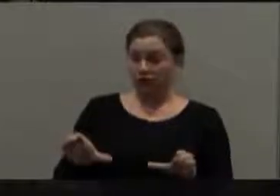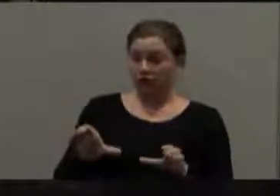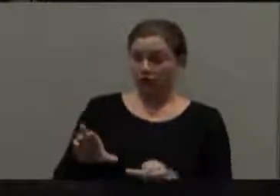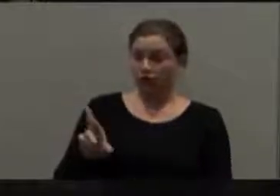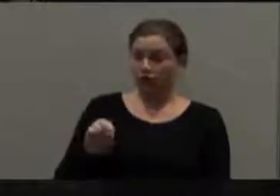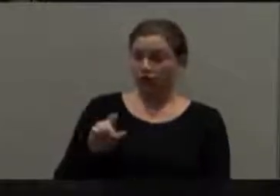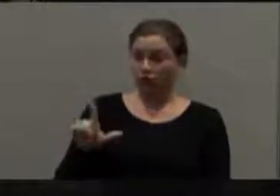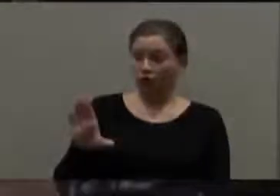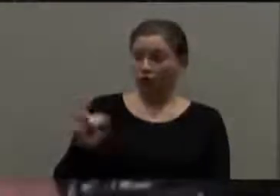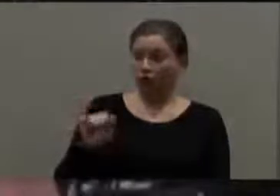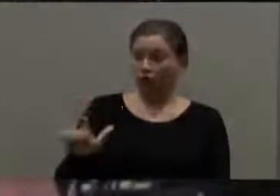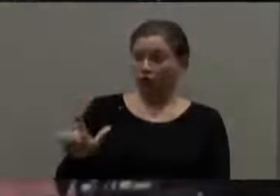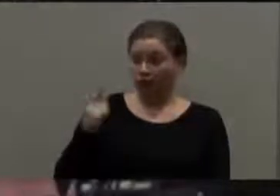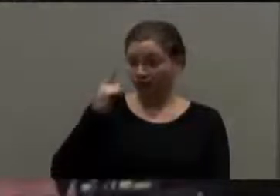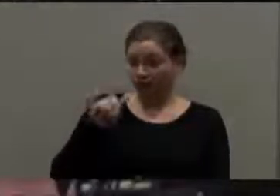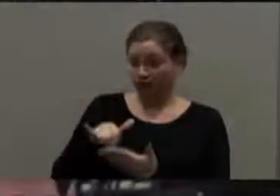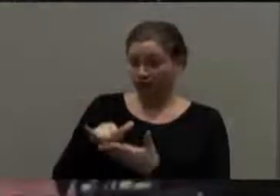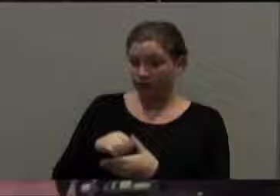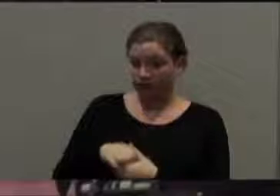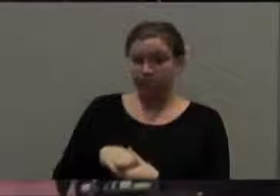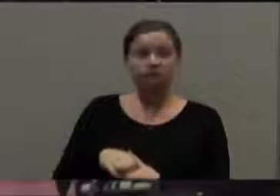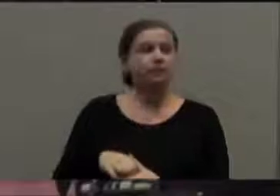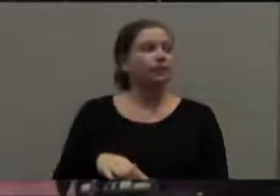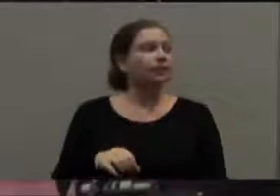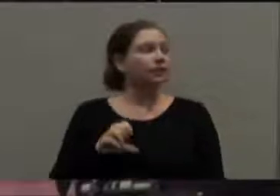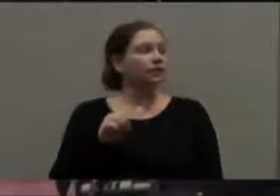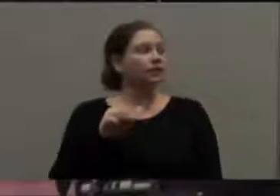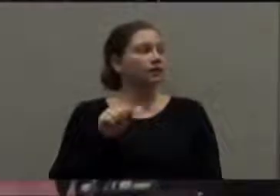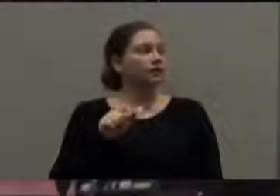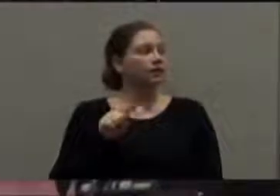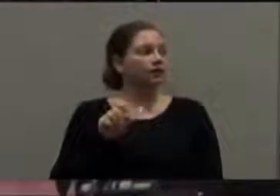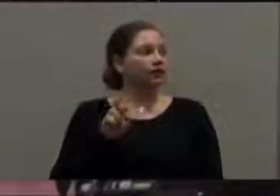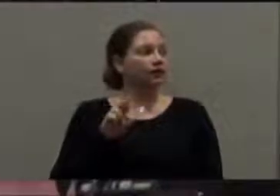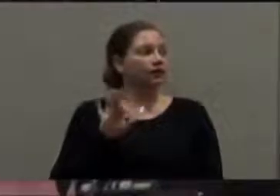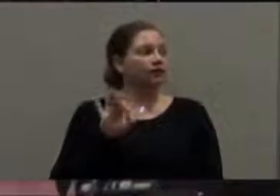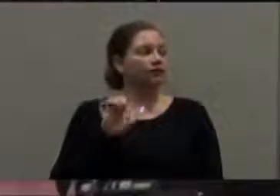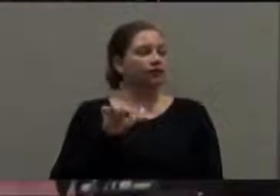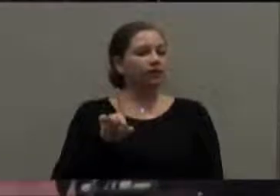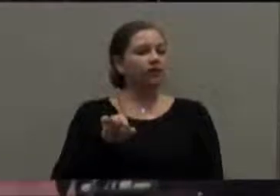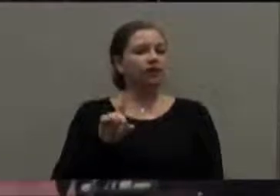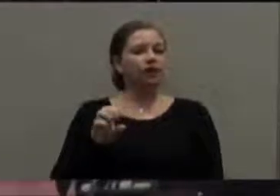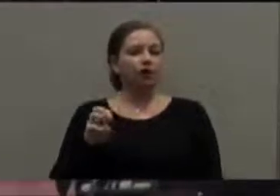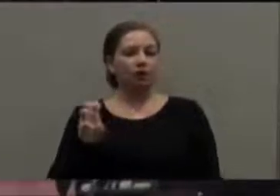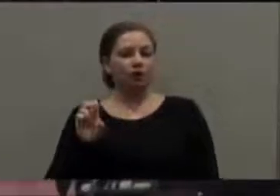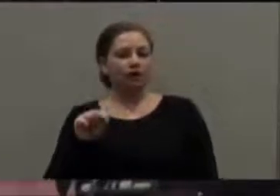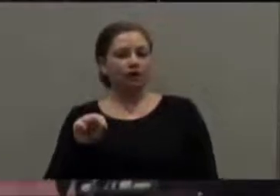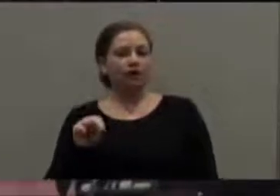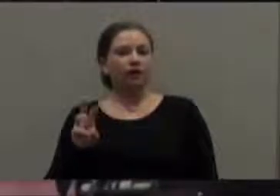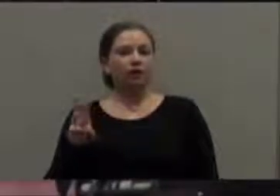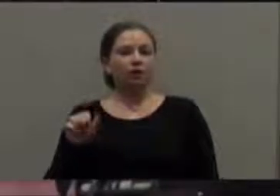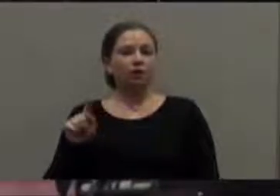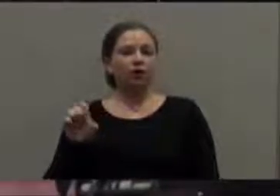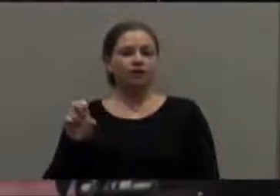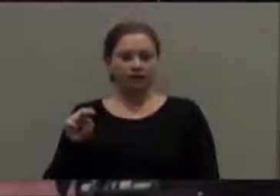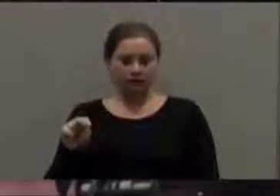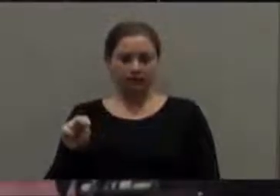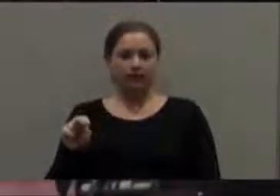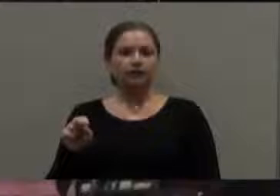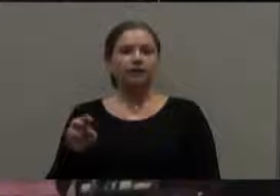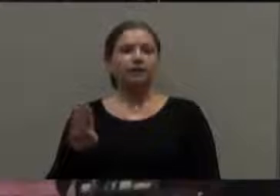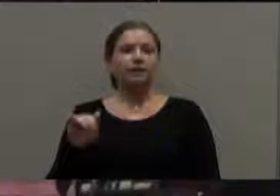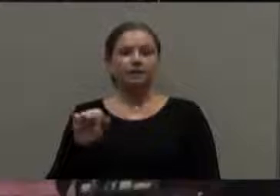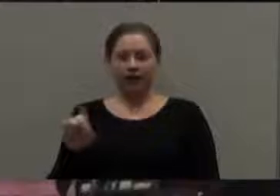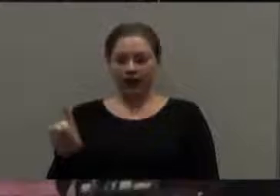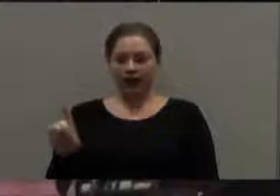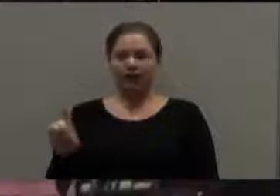on that? Ms. Satterfield? Yes. Ms. Owen? Yes. Mr. Watson? Yes. Ms. Babb? Yes.